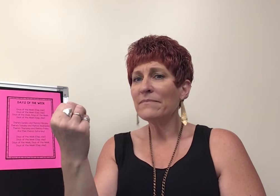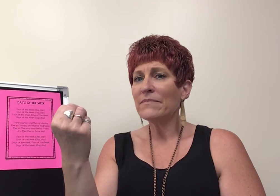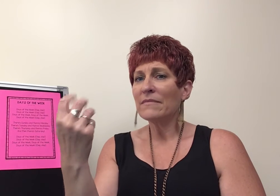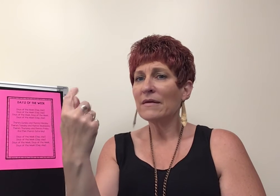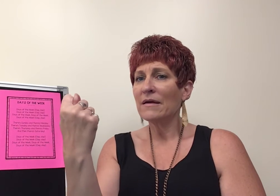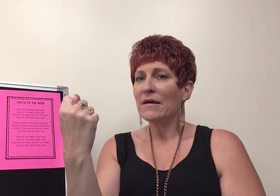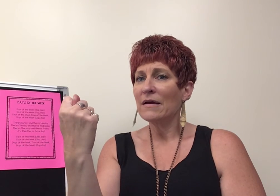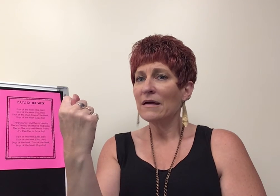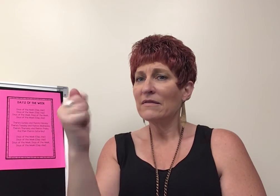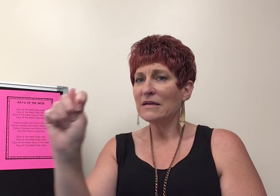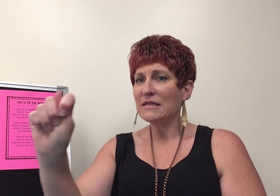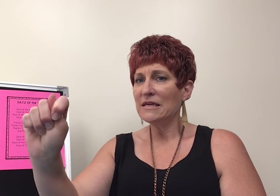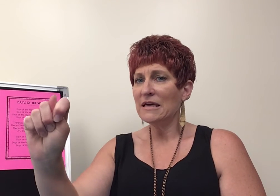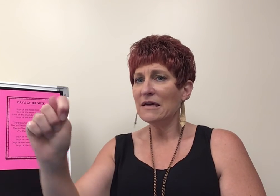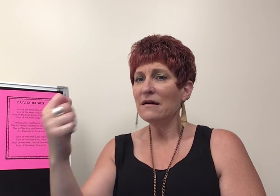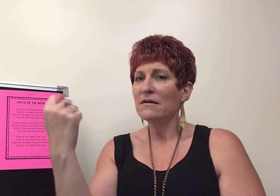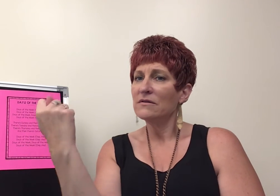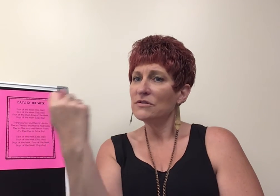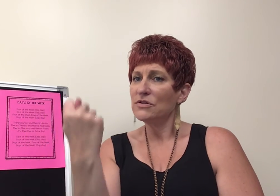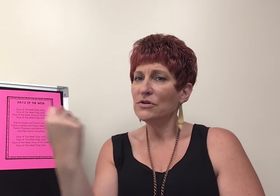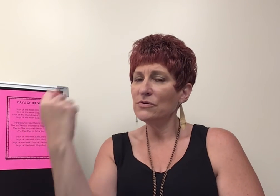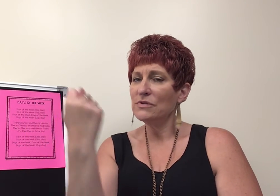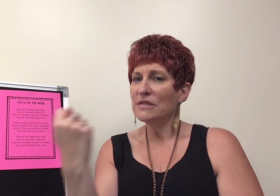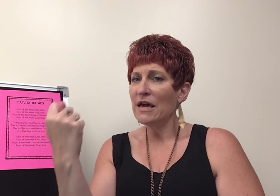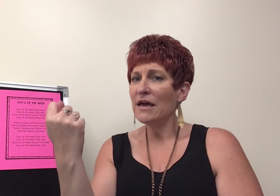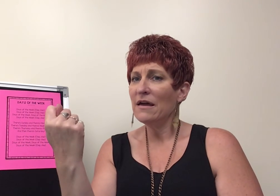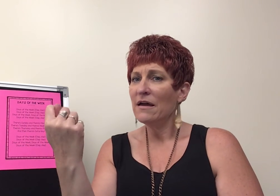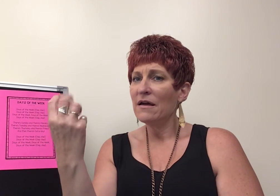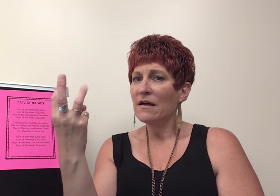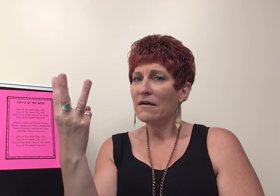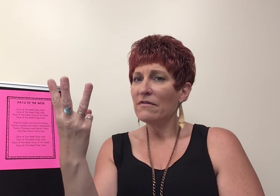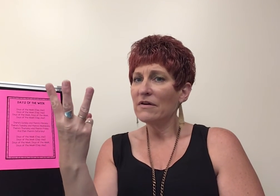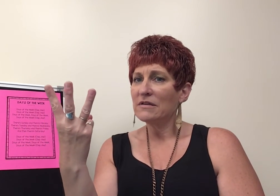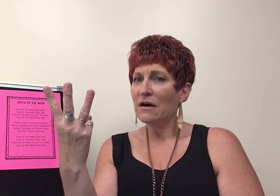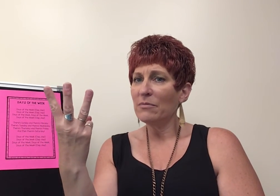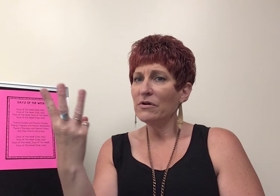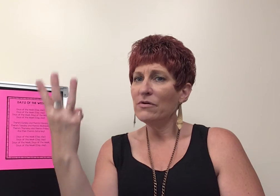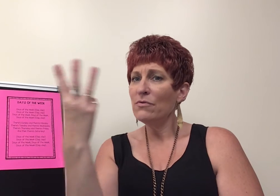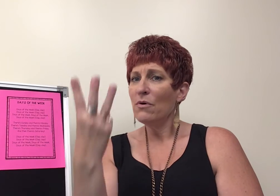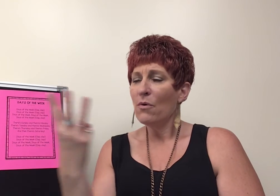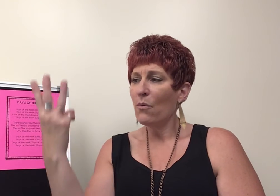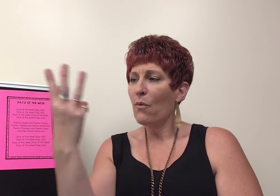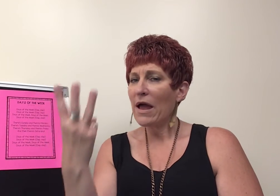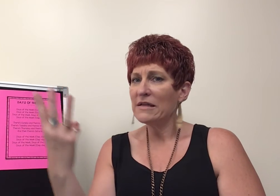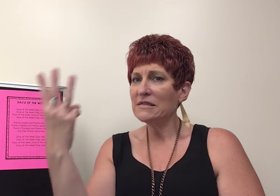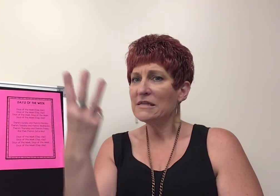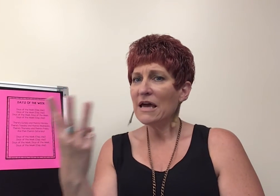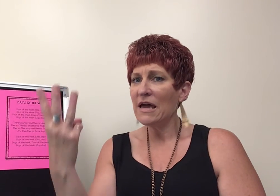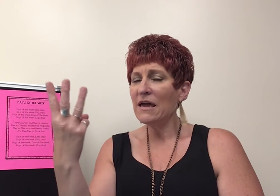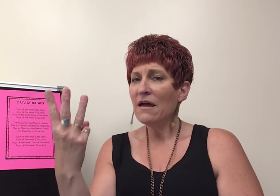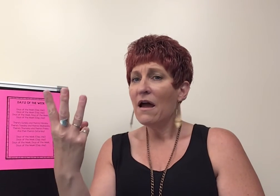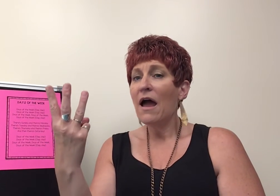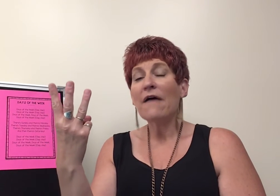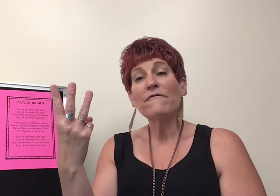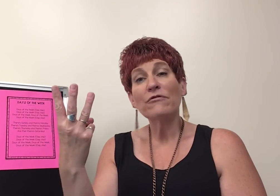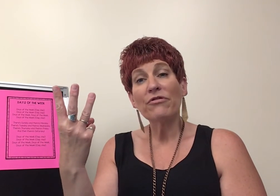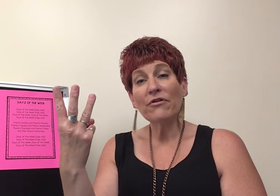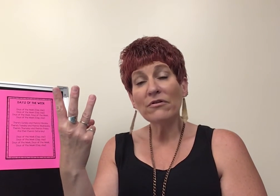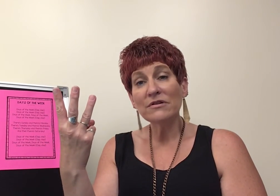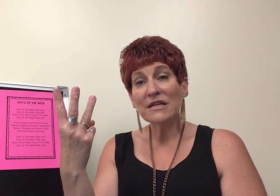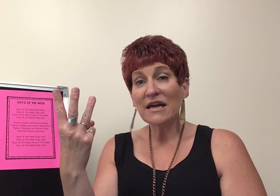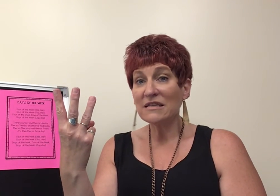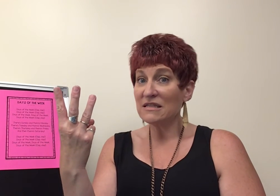Monday, the T, Tuesday, the W, Wednesday, And